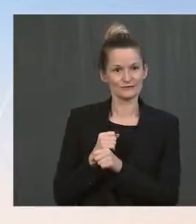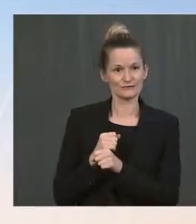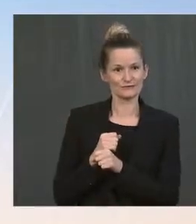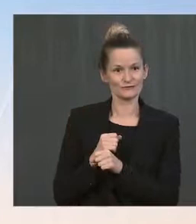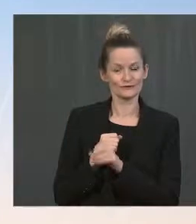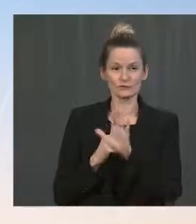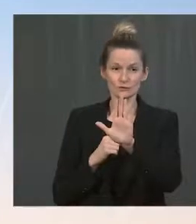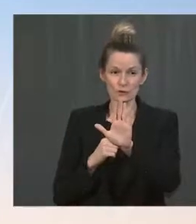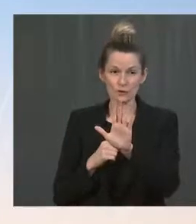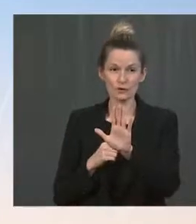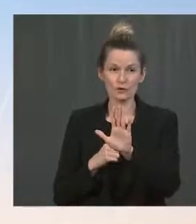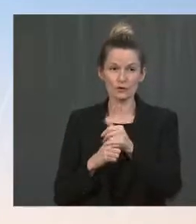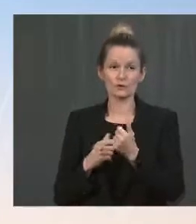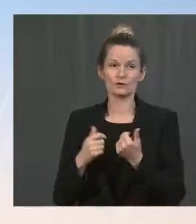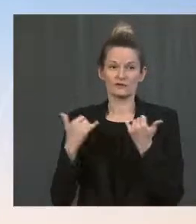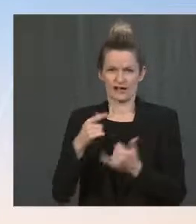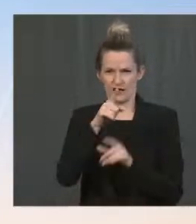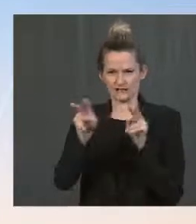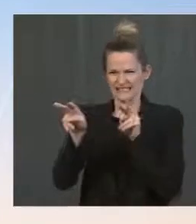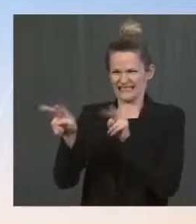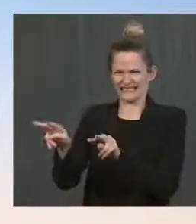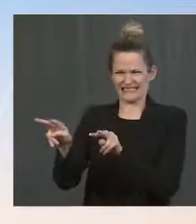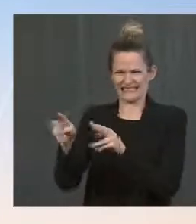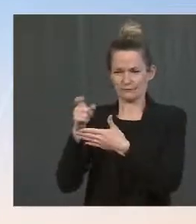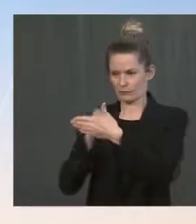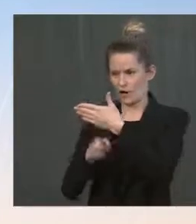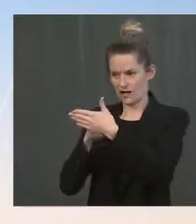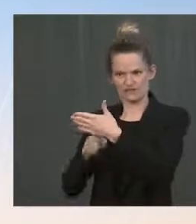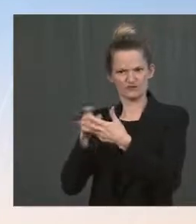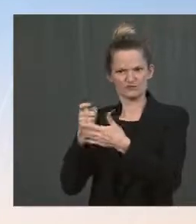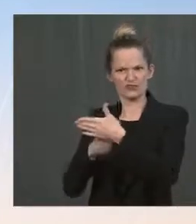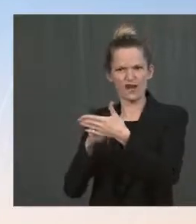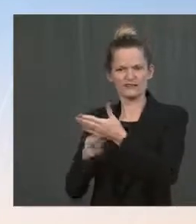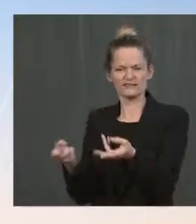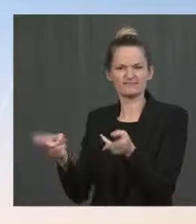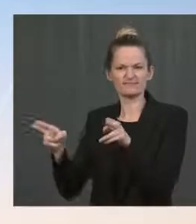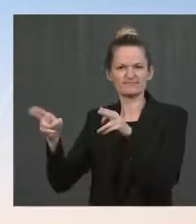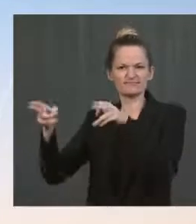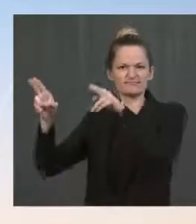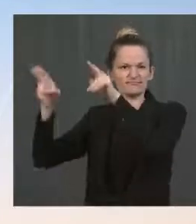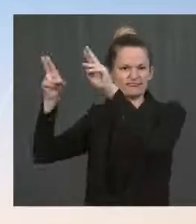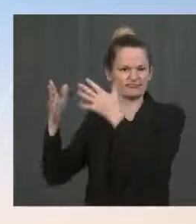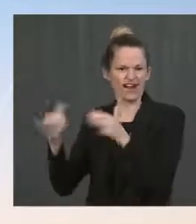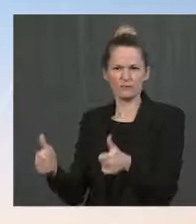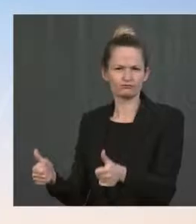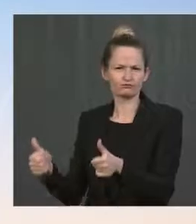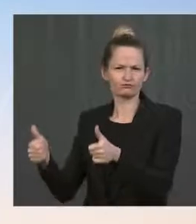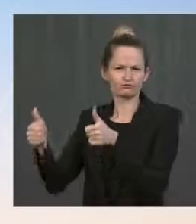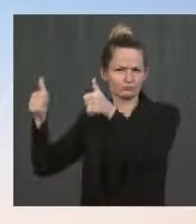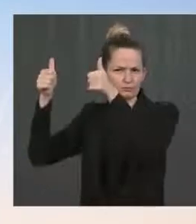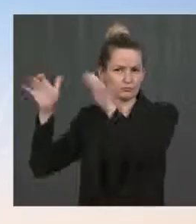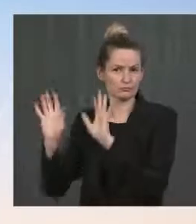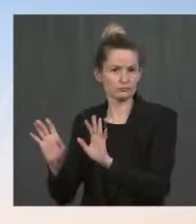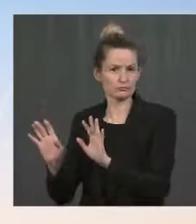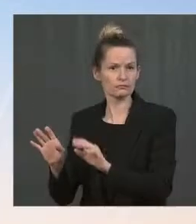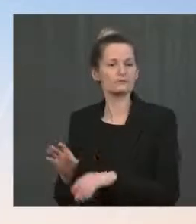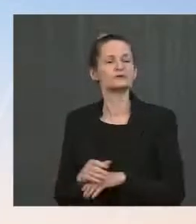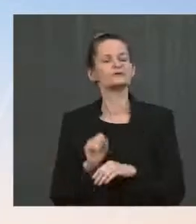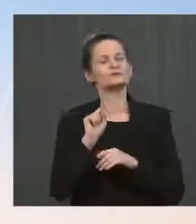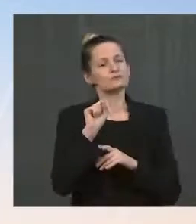in those segments. And that actually is driving about half of the increase in